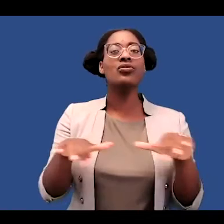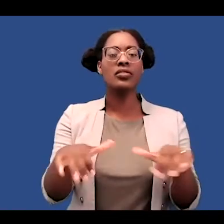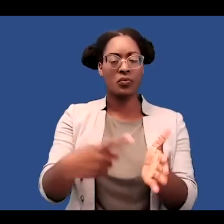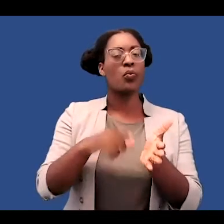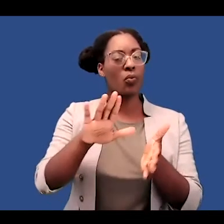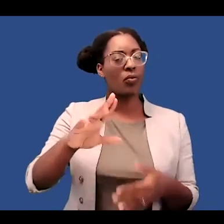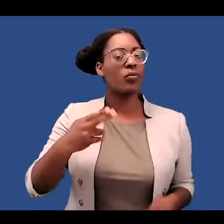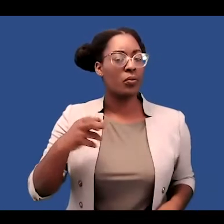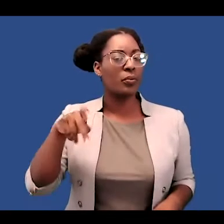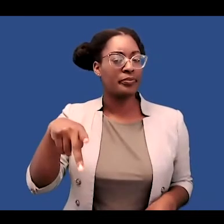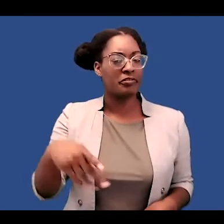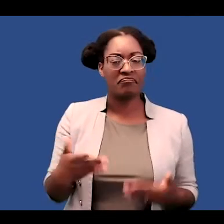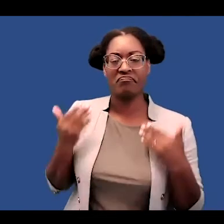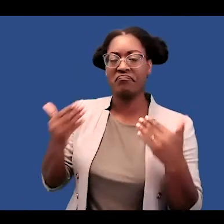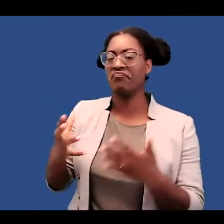hoop.